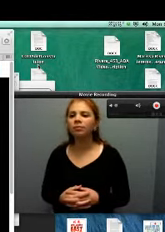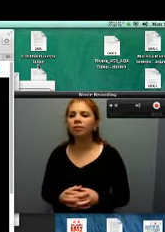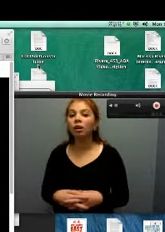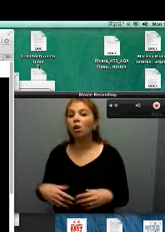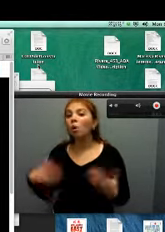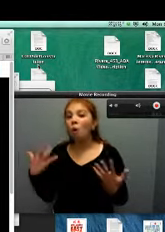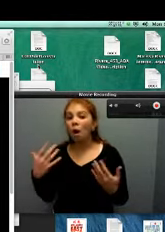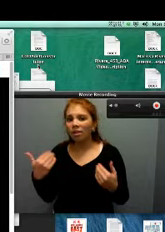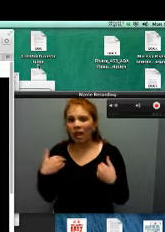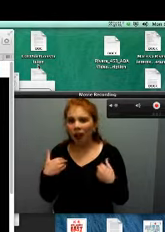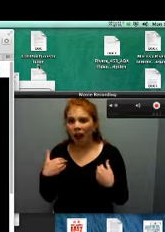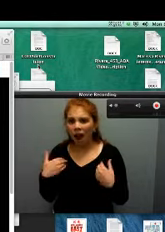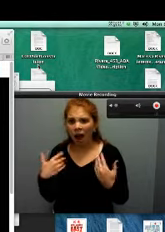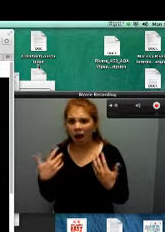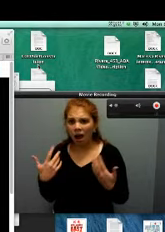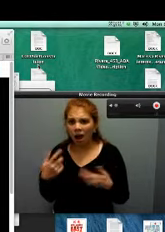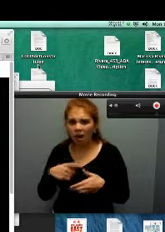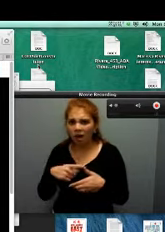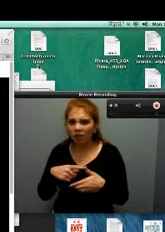What do they have to accomplish?